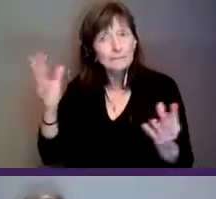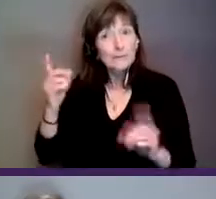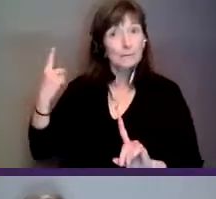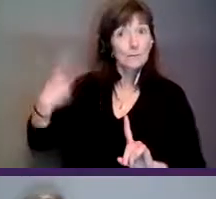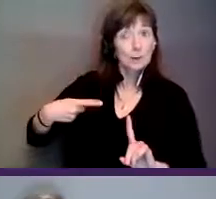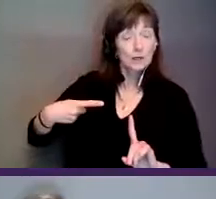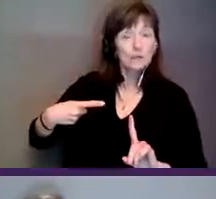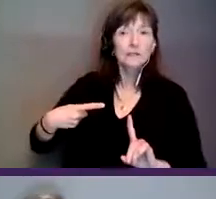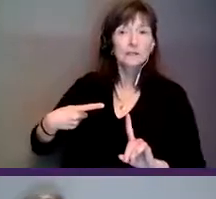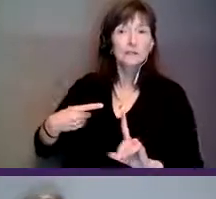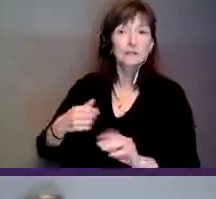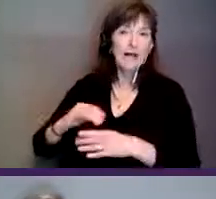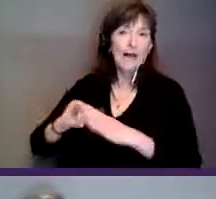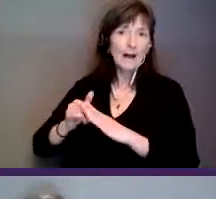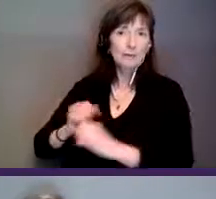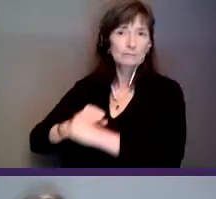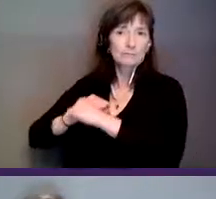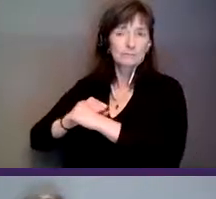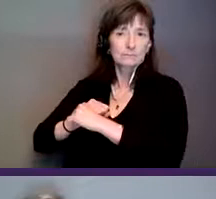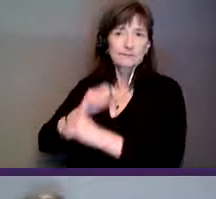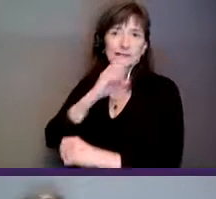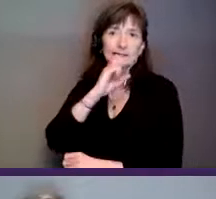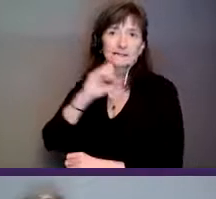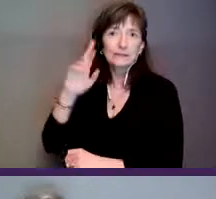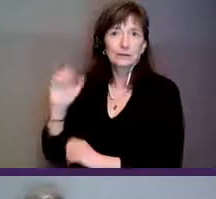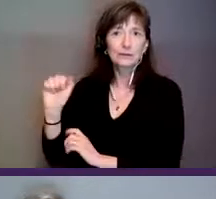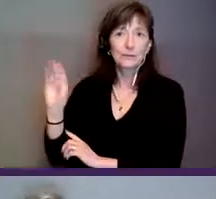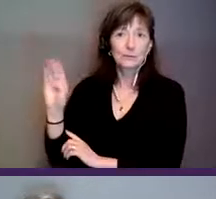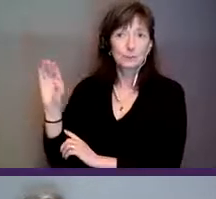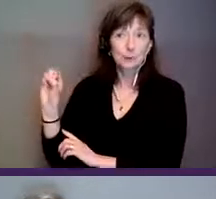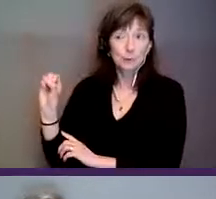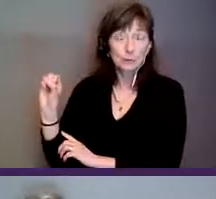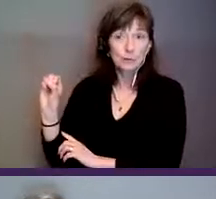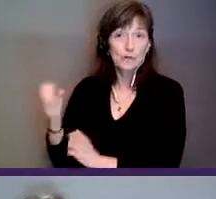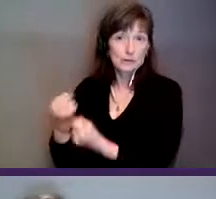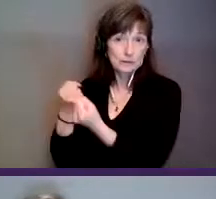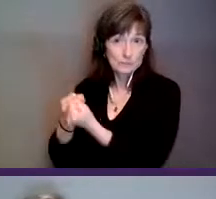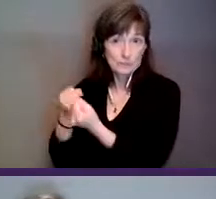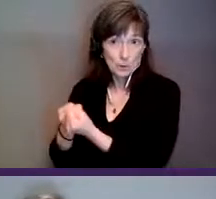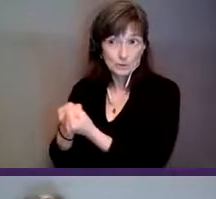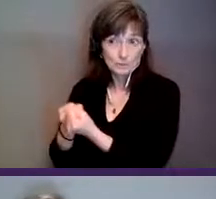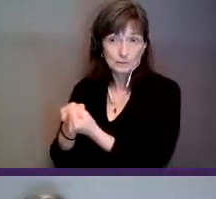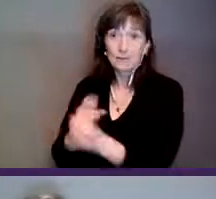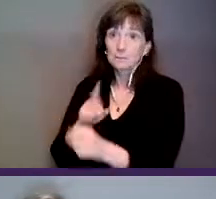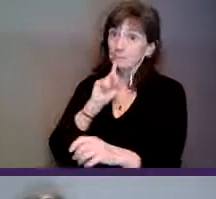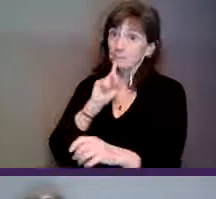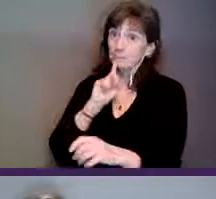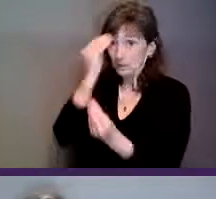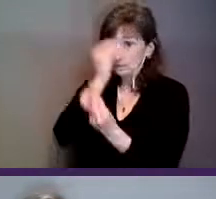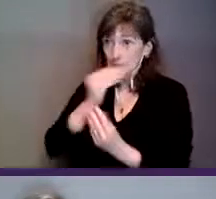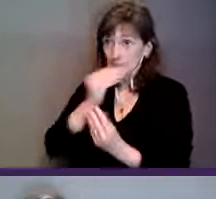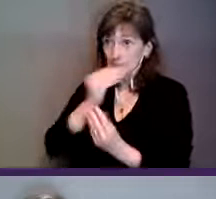abuse, and it's about promoting support. Make sure that they know that it's an audio drama, like a radio drama, and